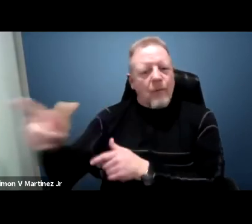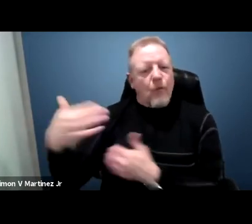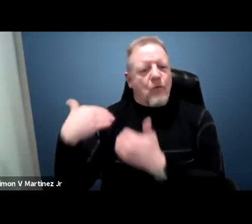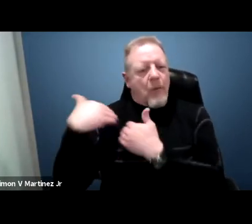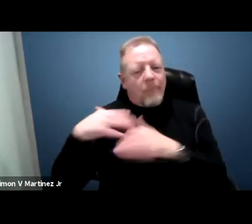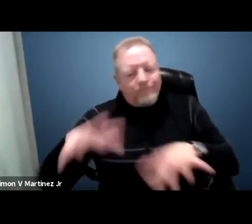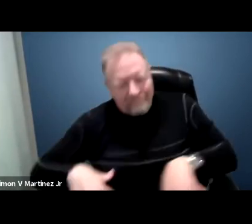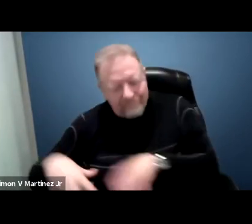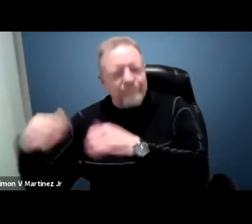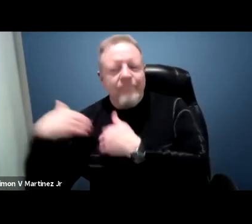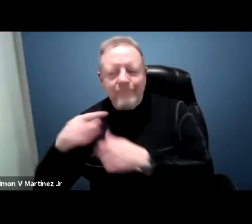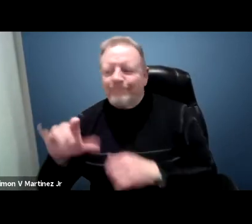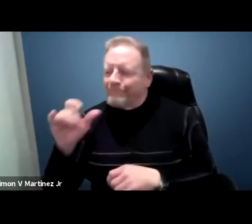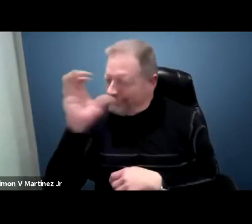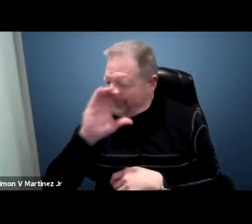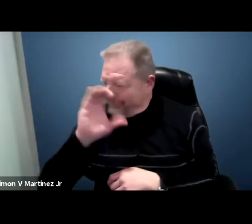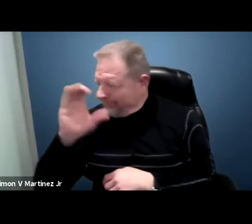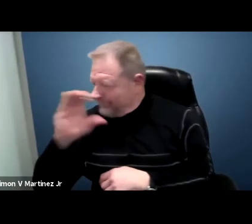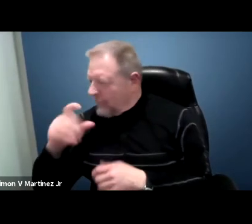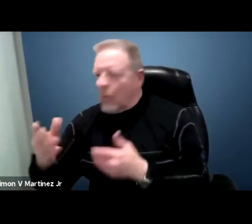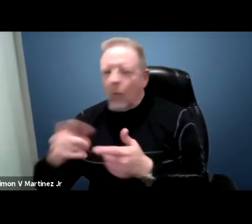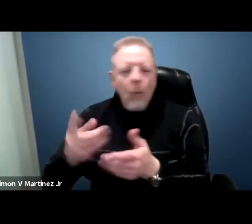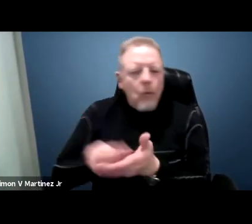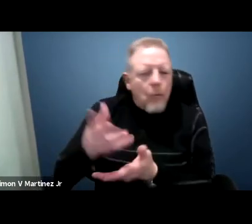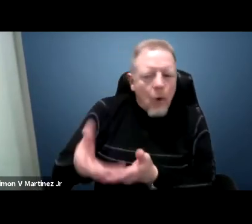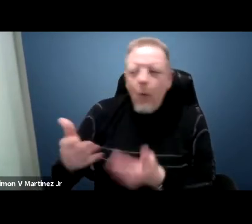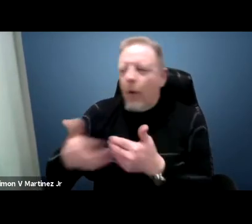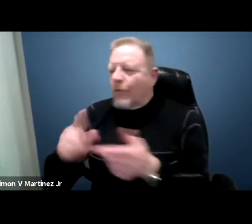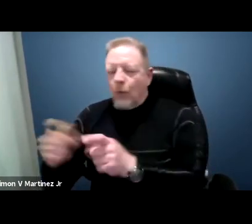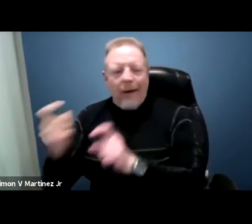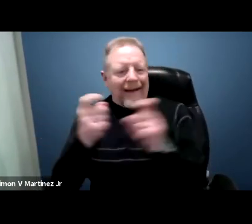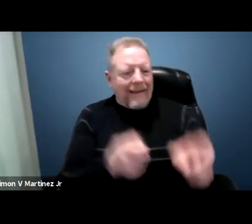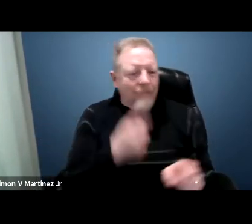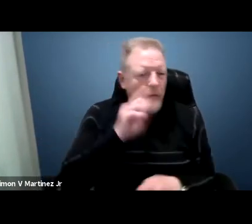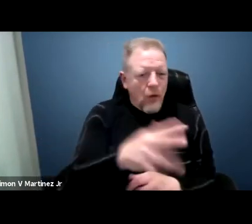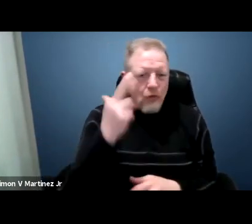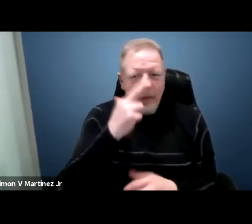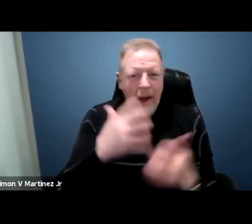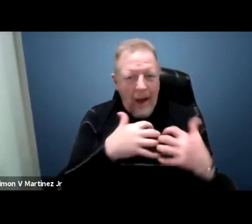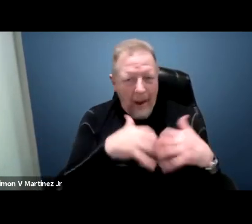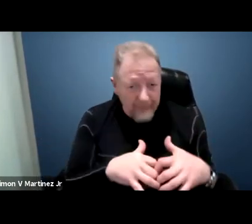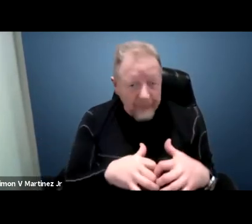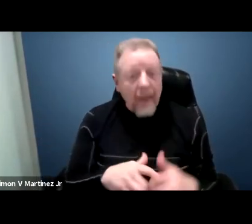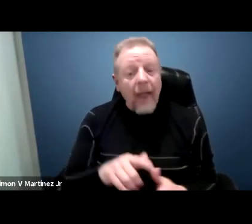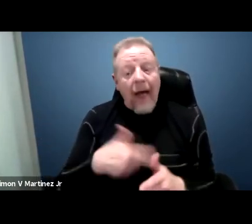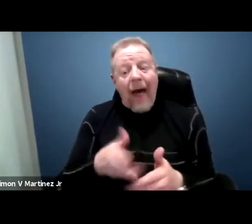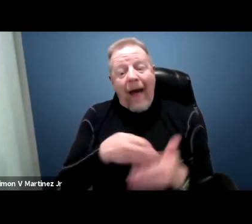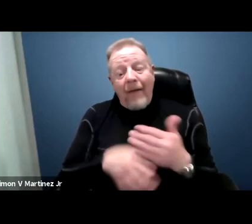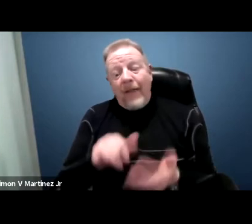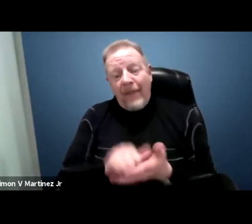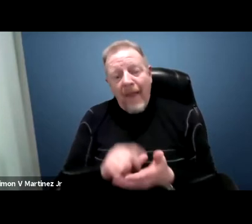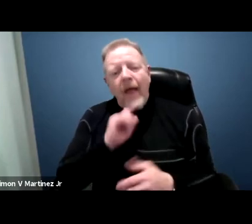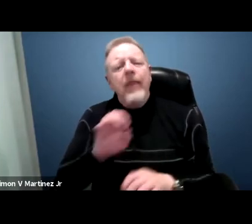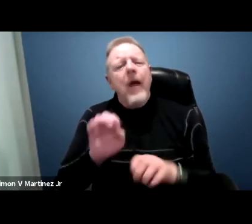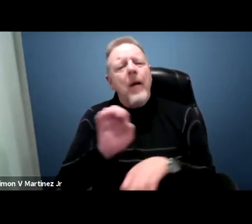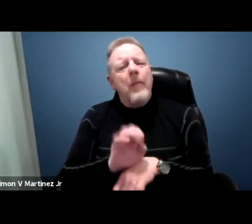start figuring out what can be done. So at that point, the employer should start a discussion